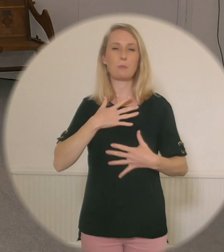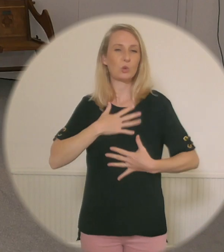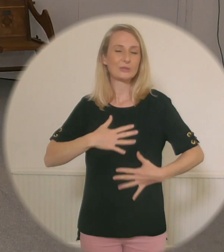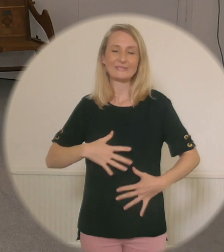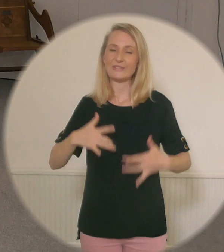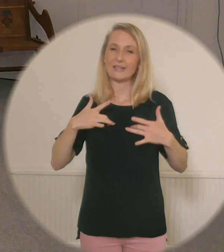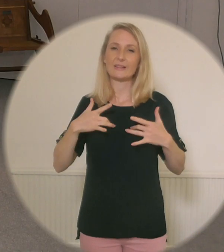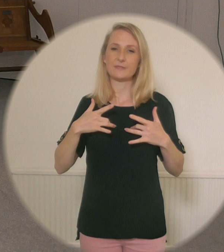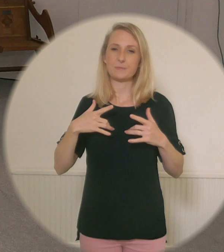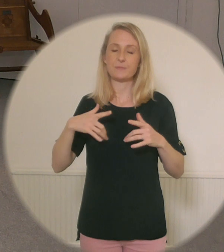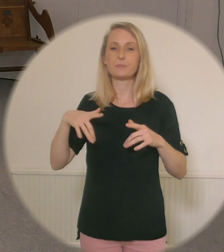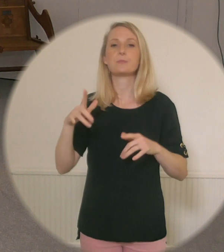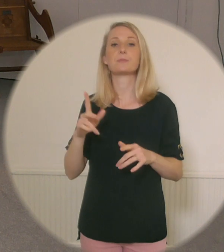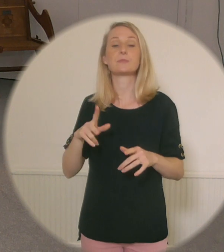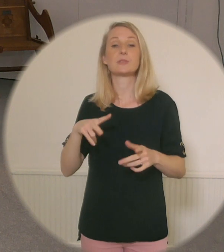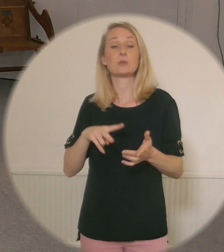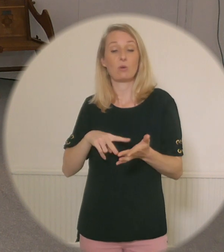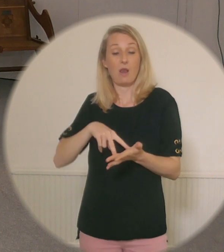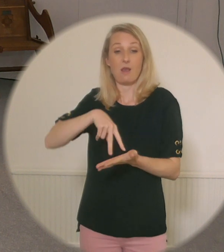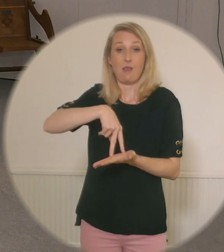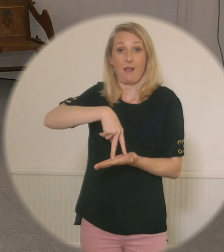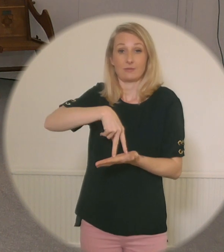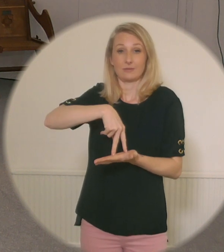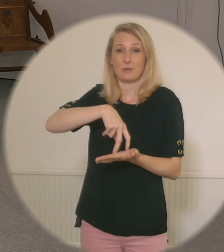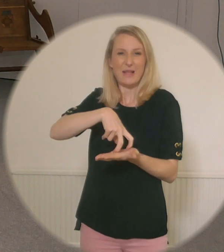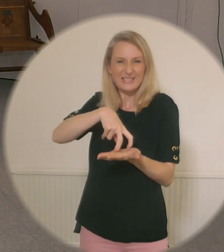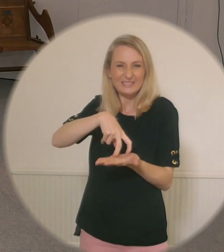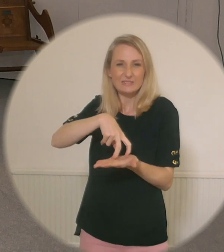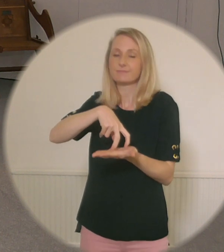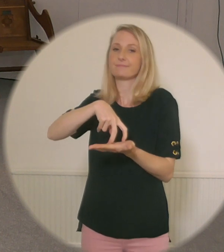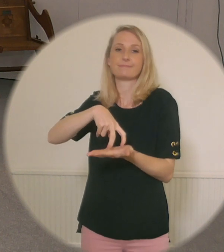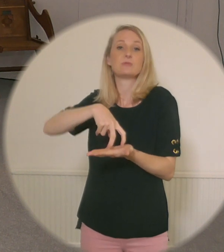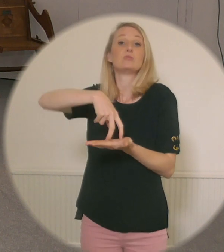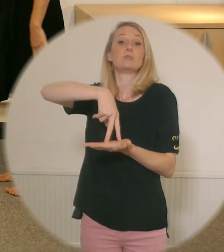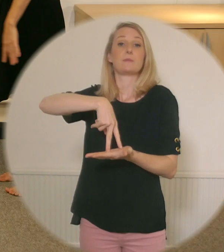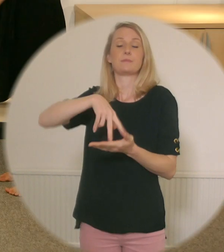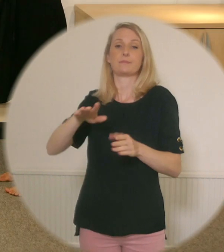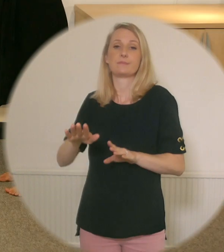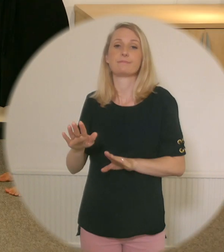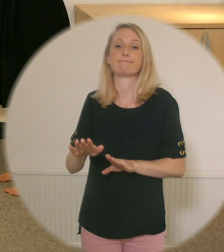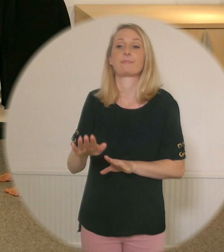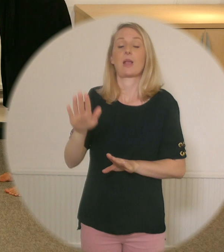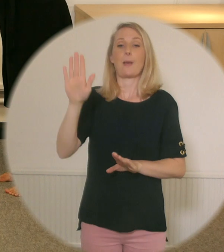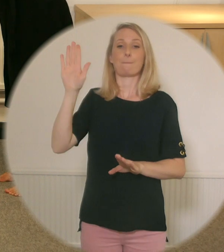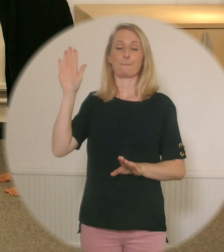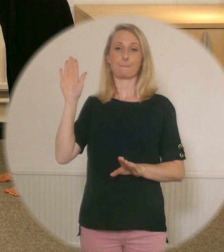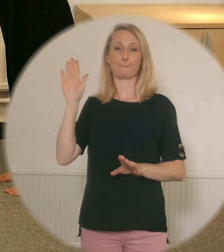legs and then I'm going to lift up again. So let's do that again. Arms reach for the chair. Gently